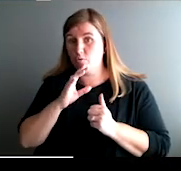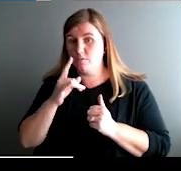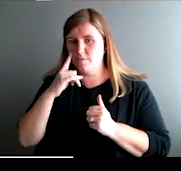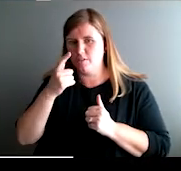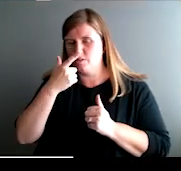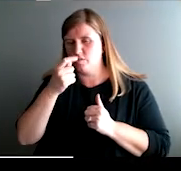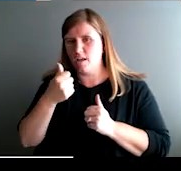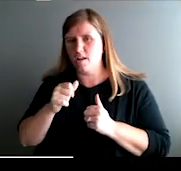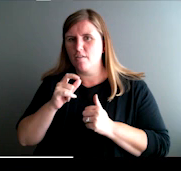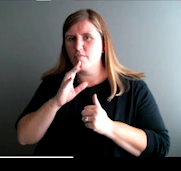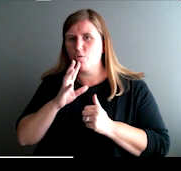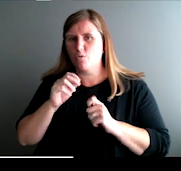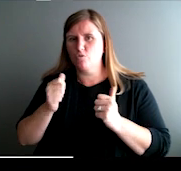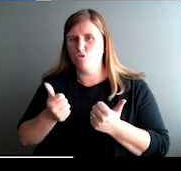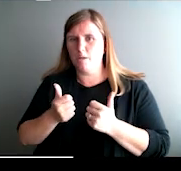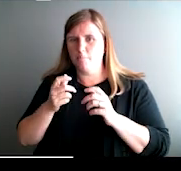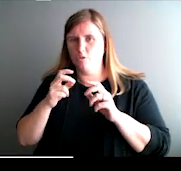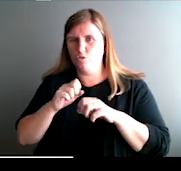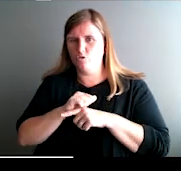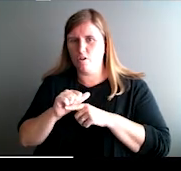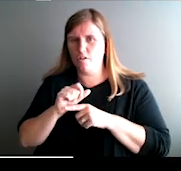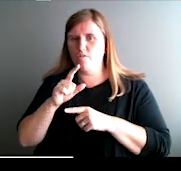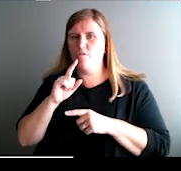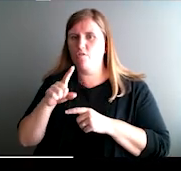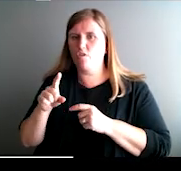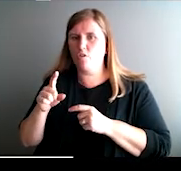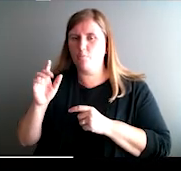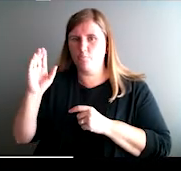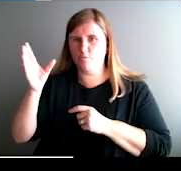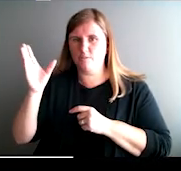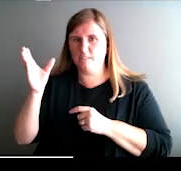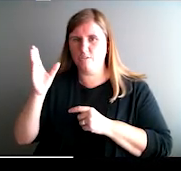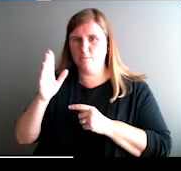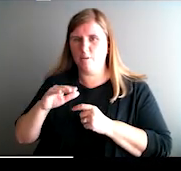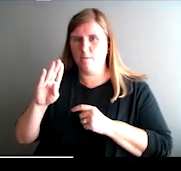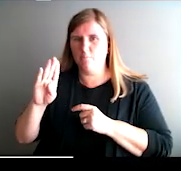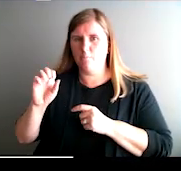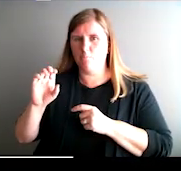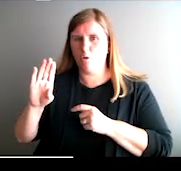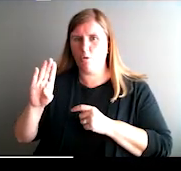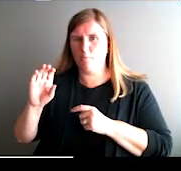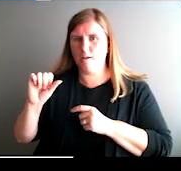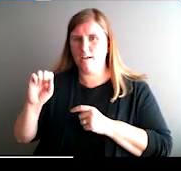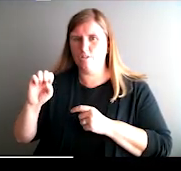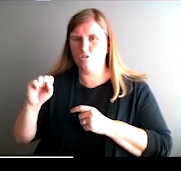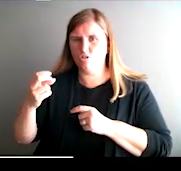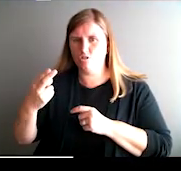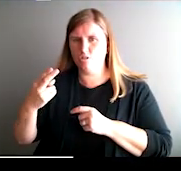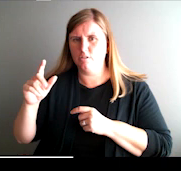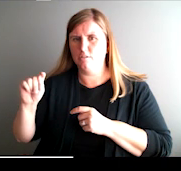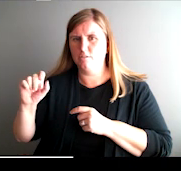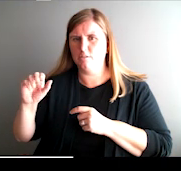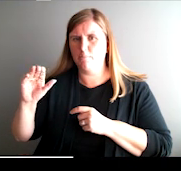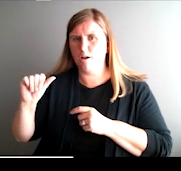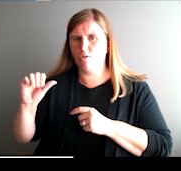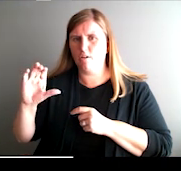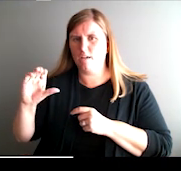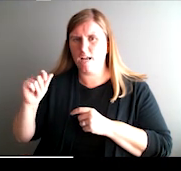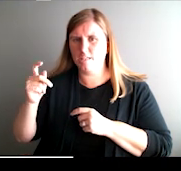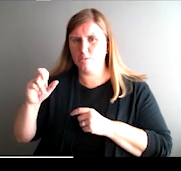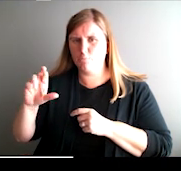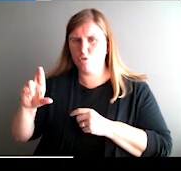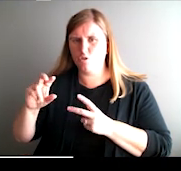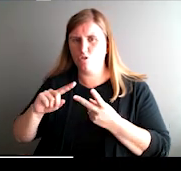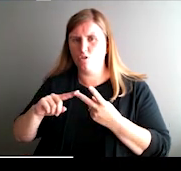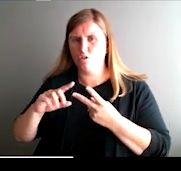any of the vocal shaping training, there are presentations by Barb Esch, Tamara Casper,